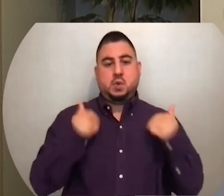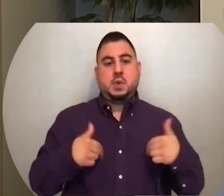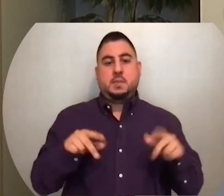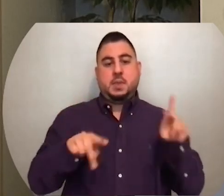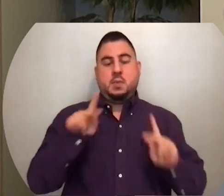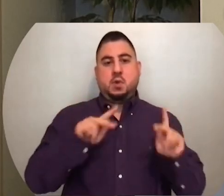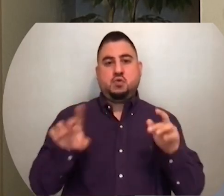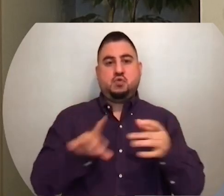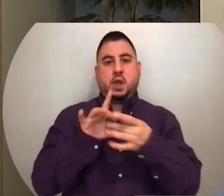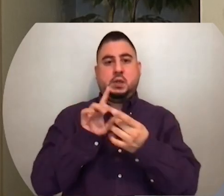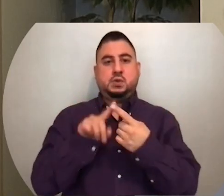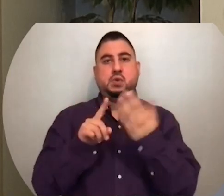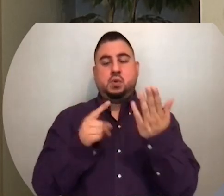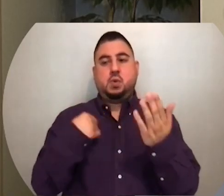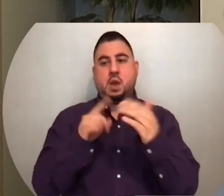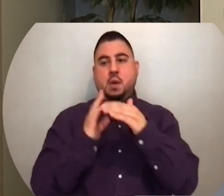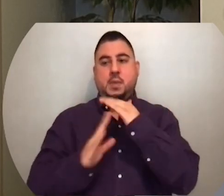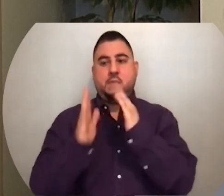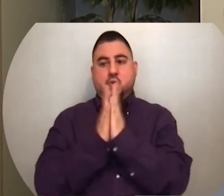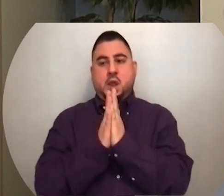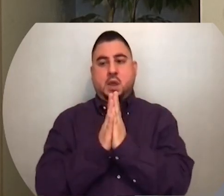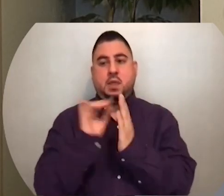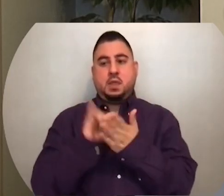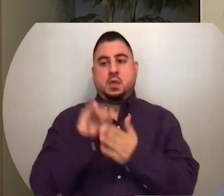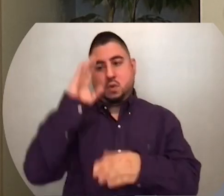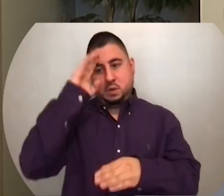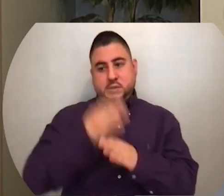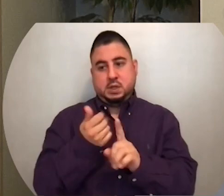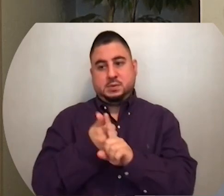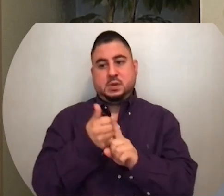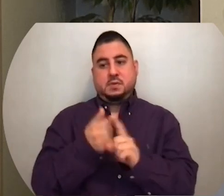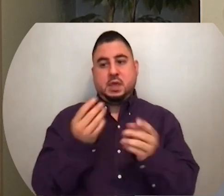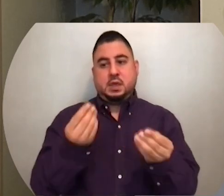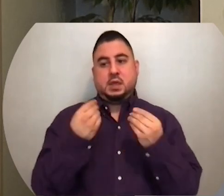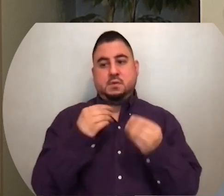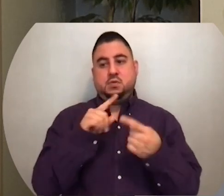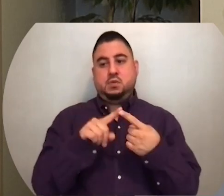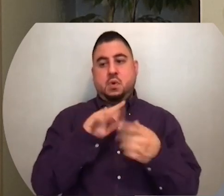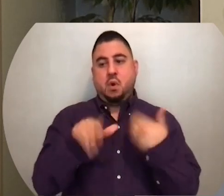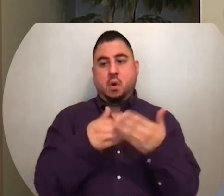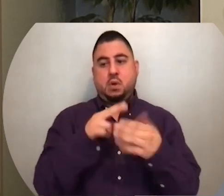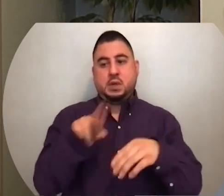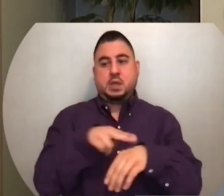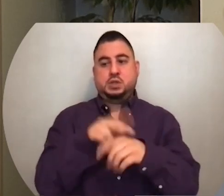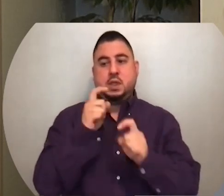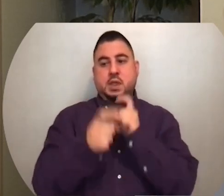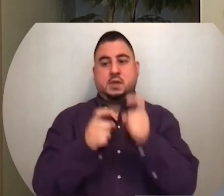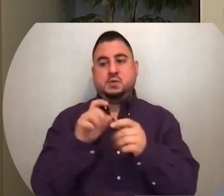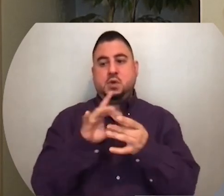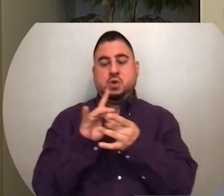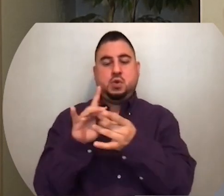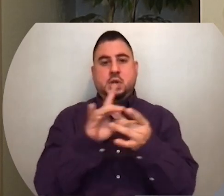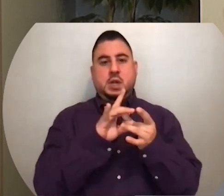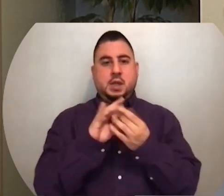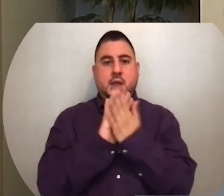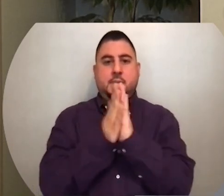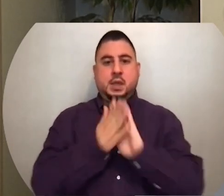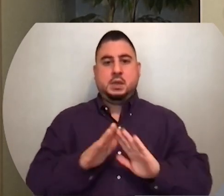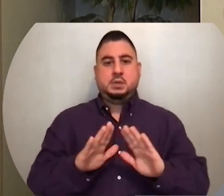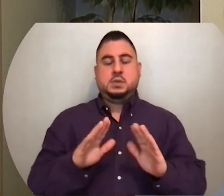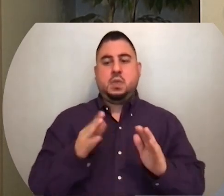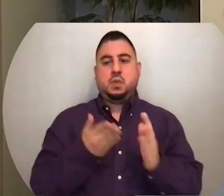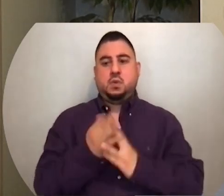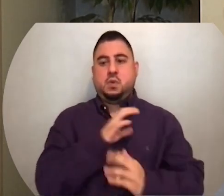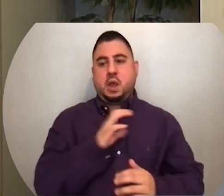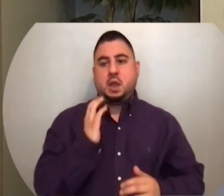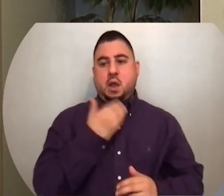race is reconciled to you, we humbly pray that your Son himself may bestow on all nations the gifts of unity and peace through Christ